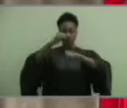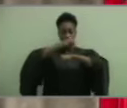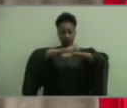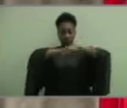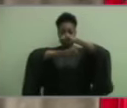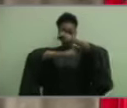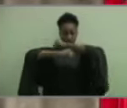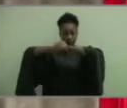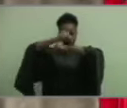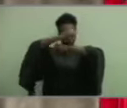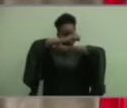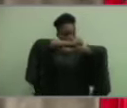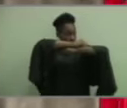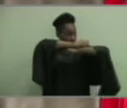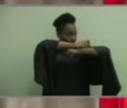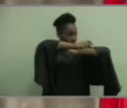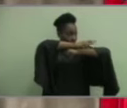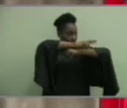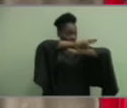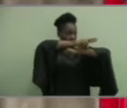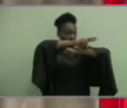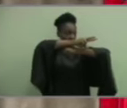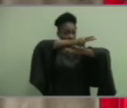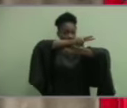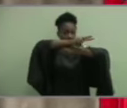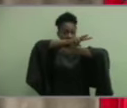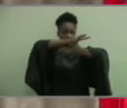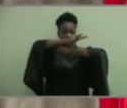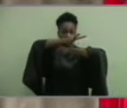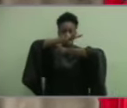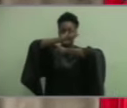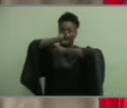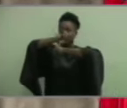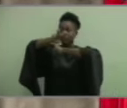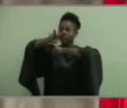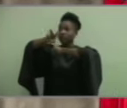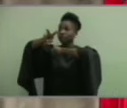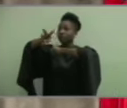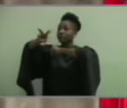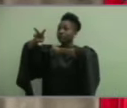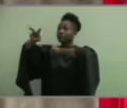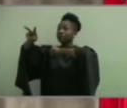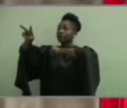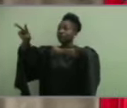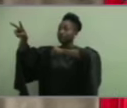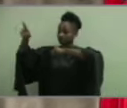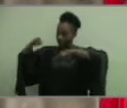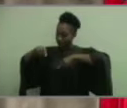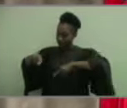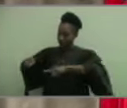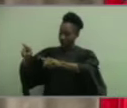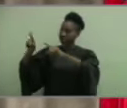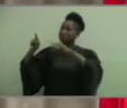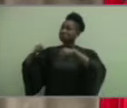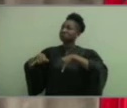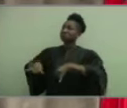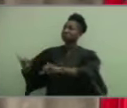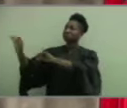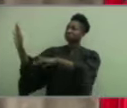ramparts we watched were so gallantly